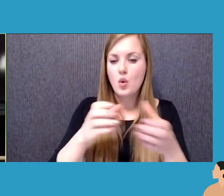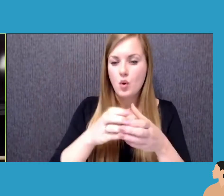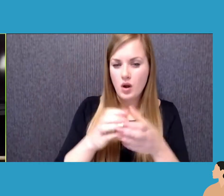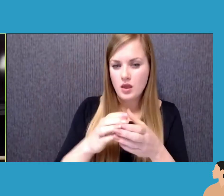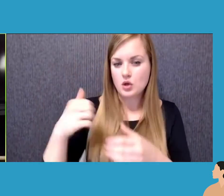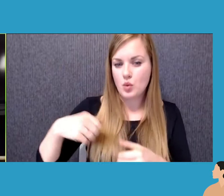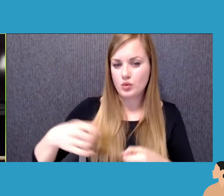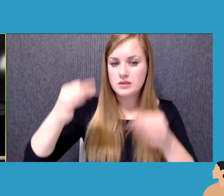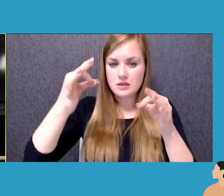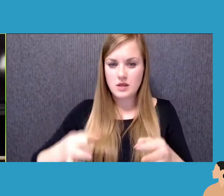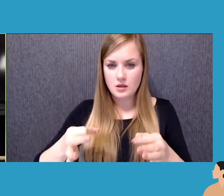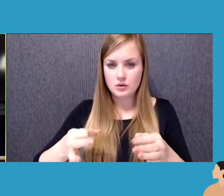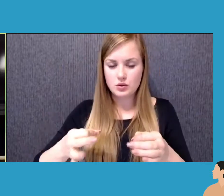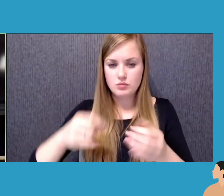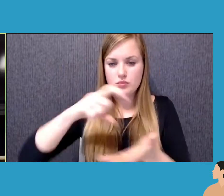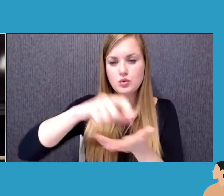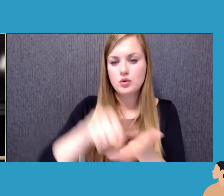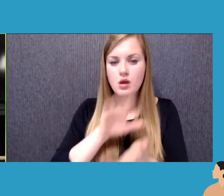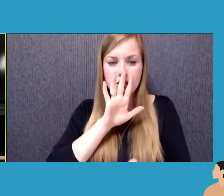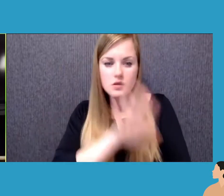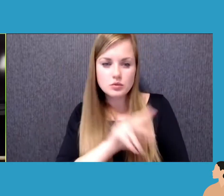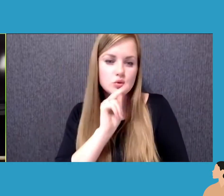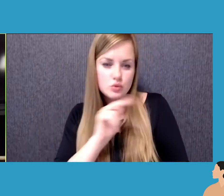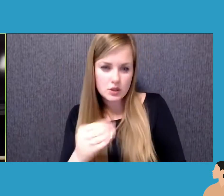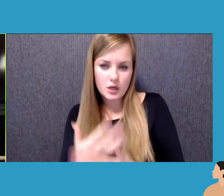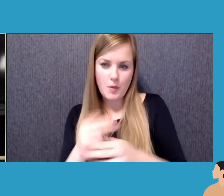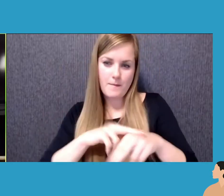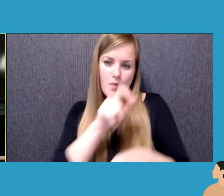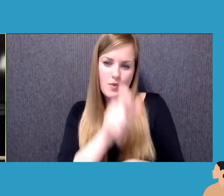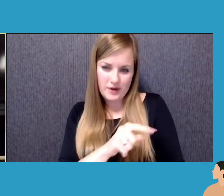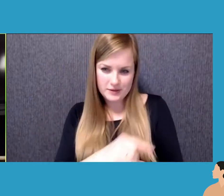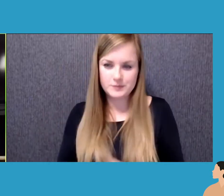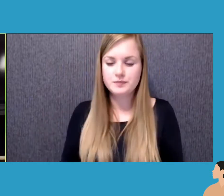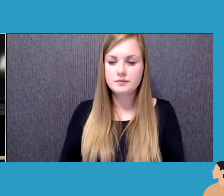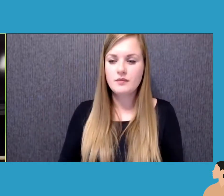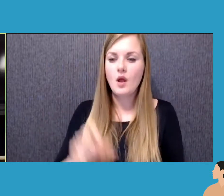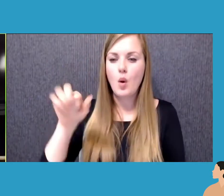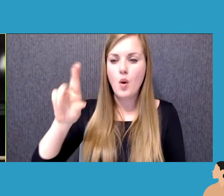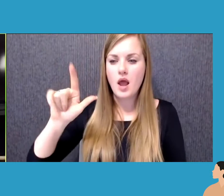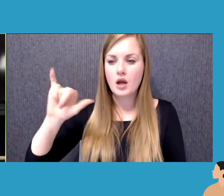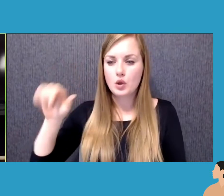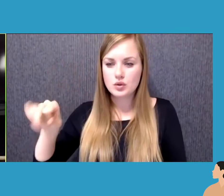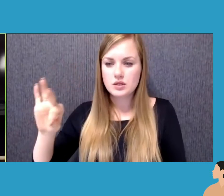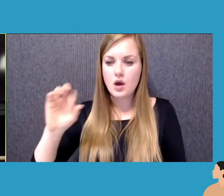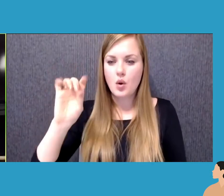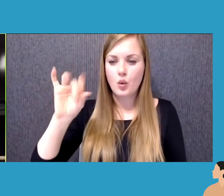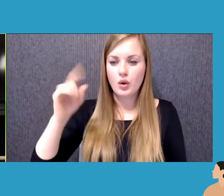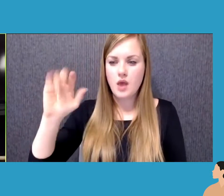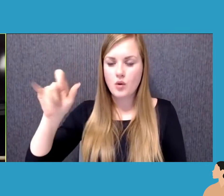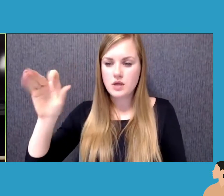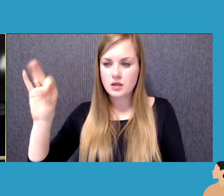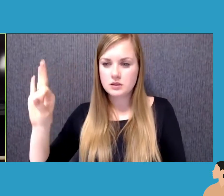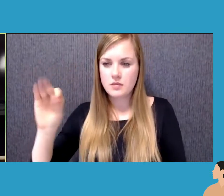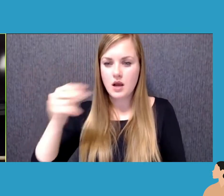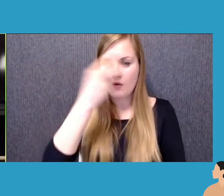Viktor Kundrak, hate crime officer for the OSCE Office for Democratic Institutions and Human